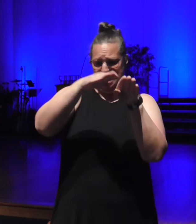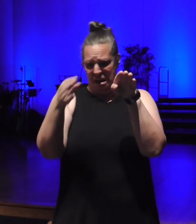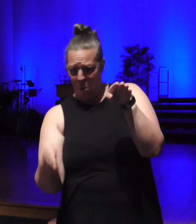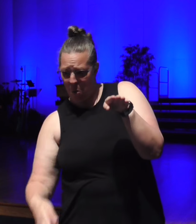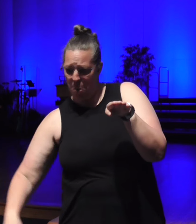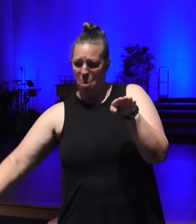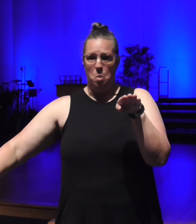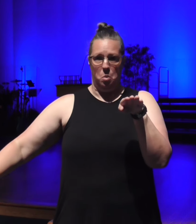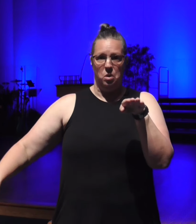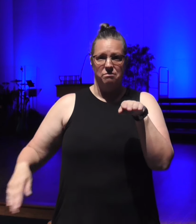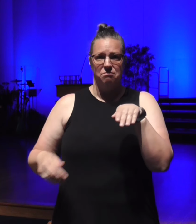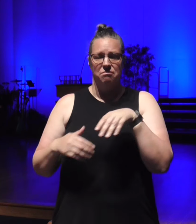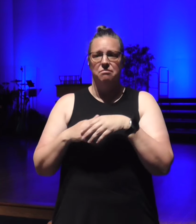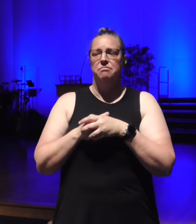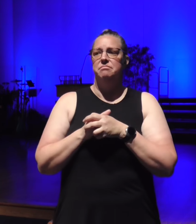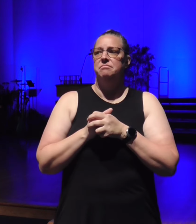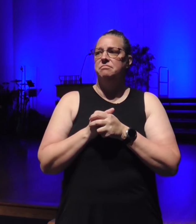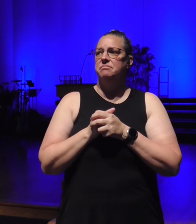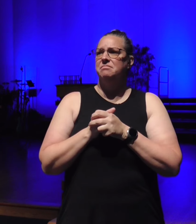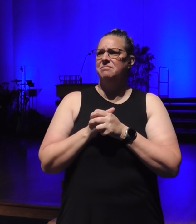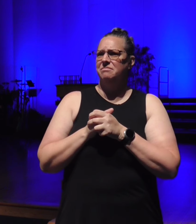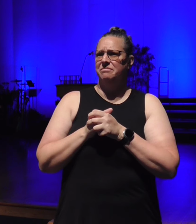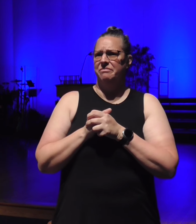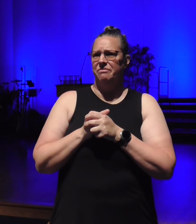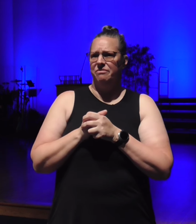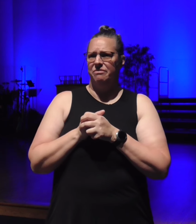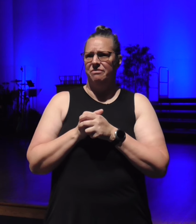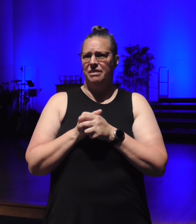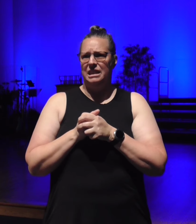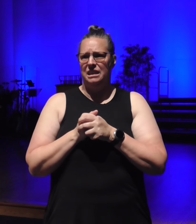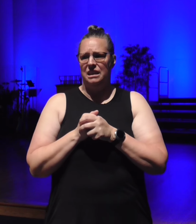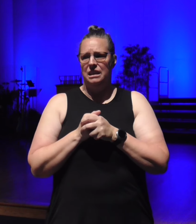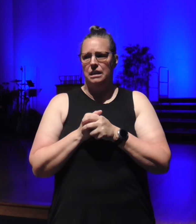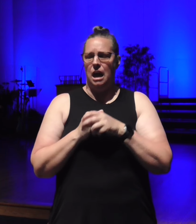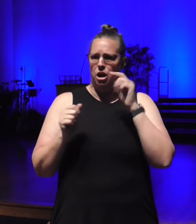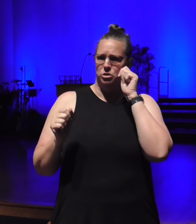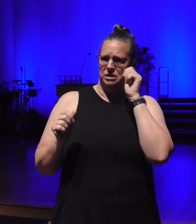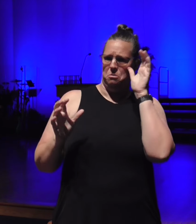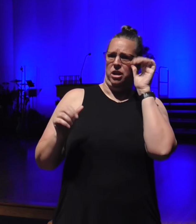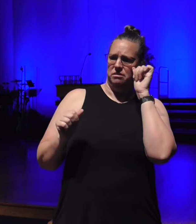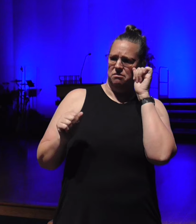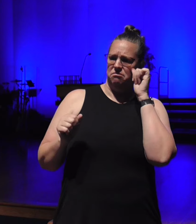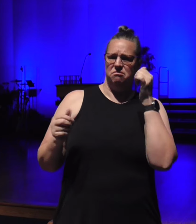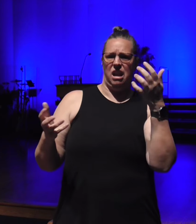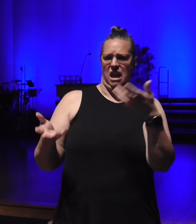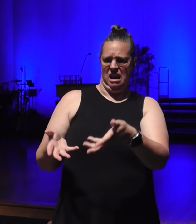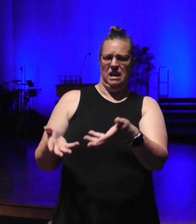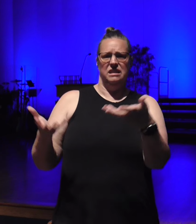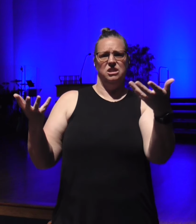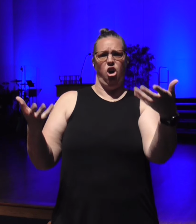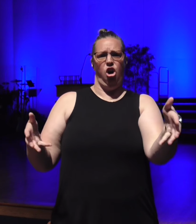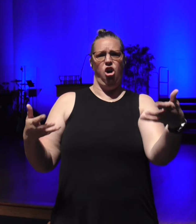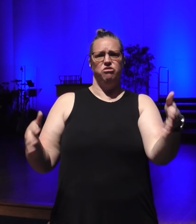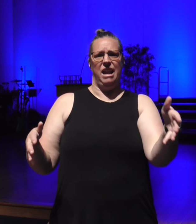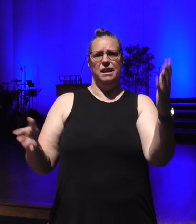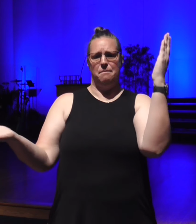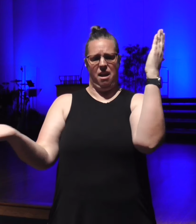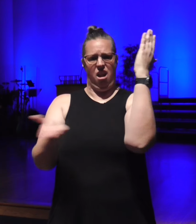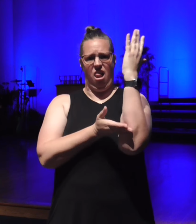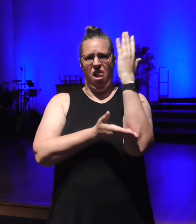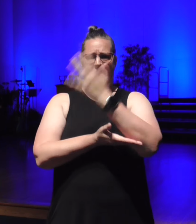this ravine, to our surprise, has been clear-cut to make way for the coming